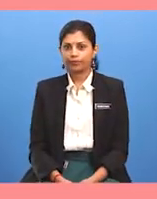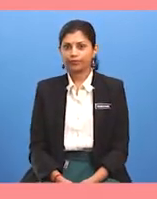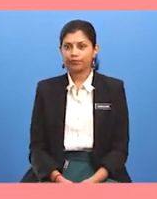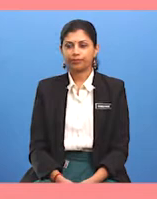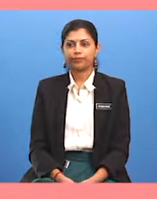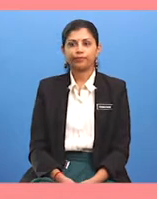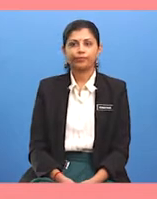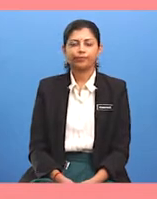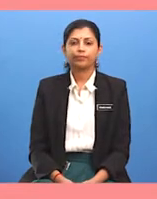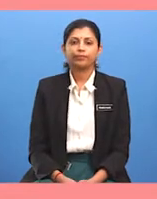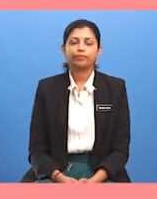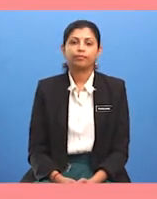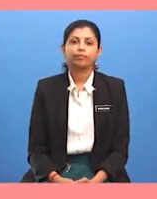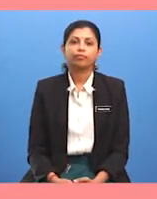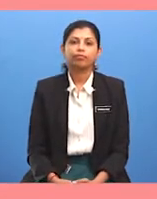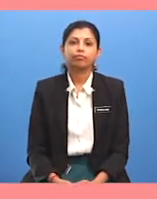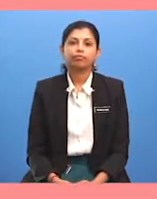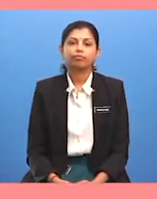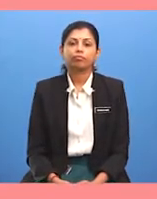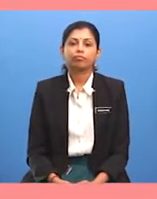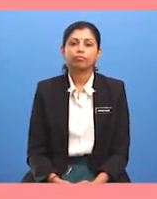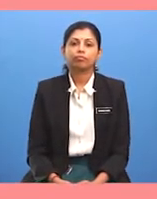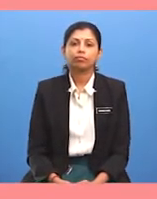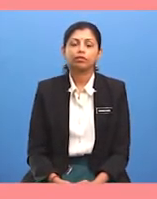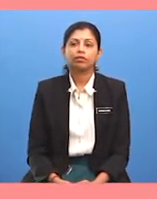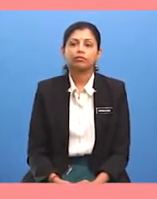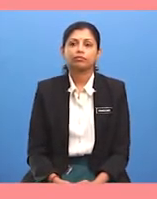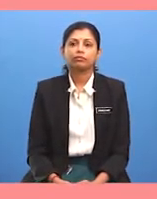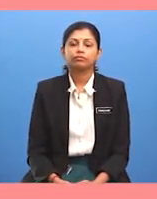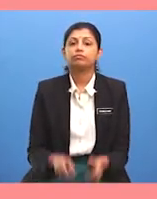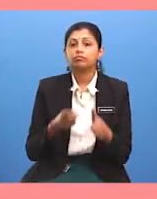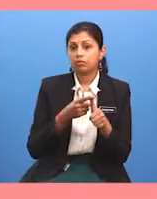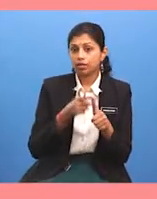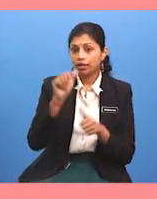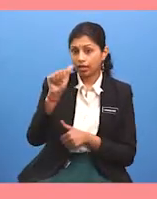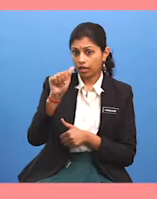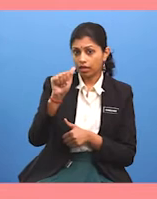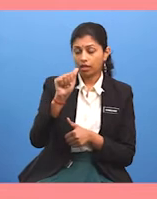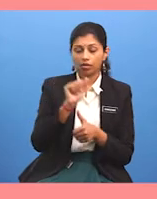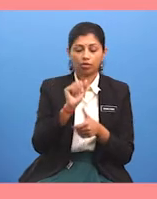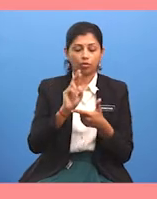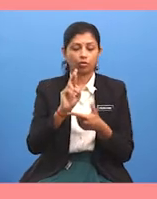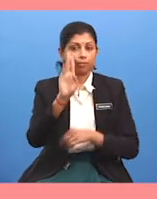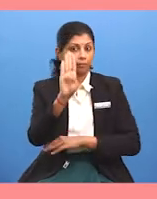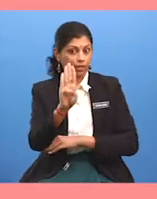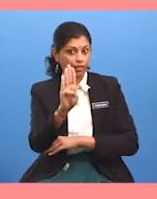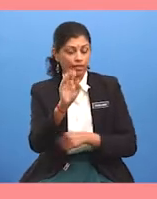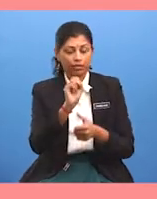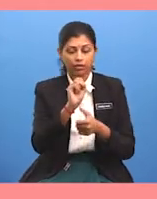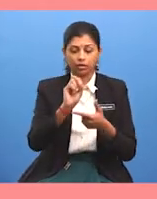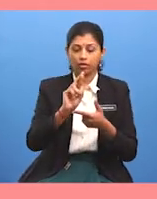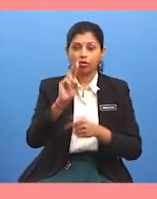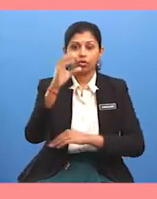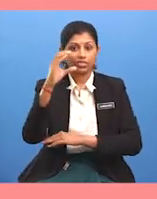current influence? Or is it B. Success story, followed by early life and